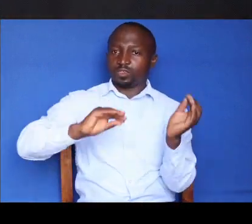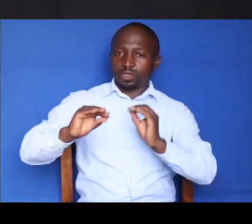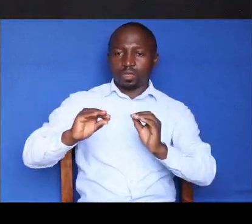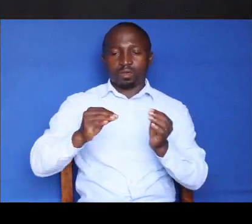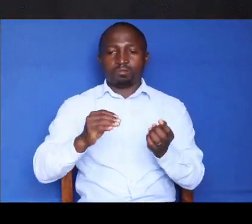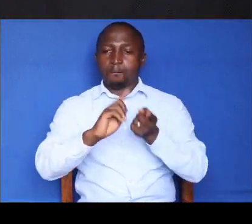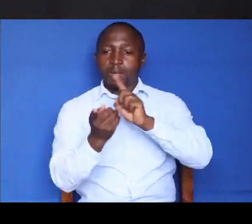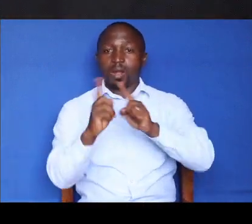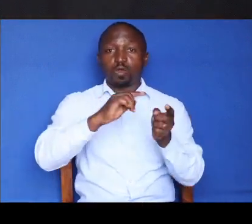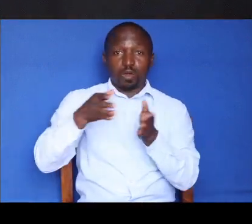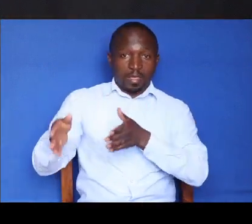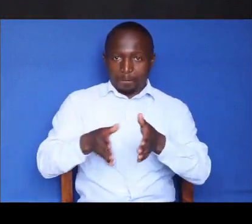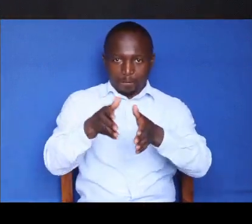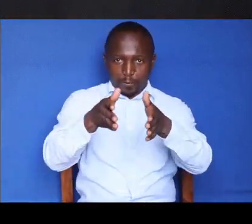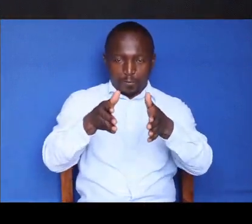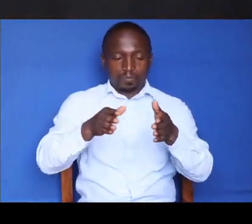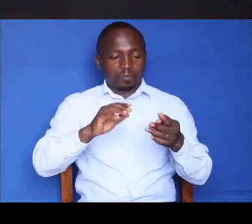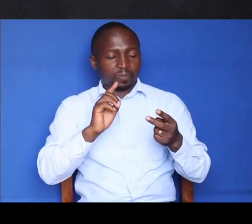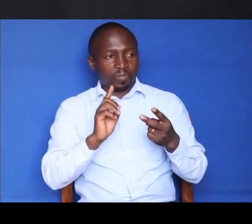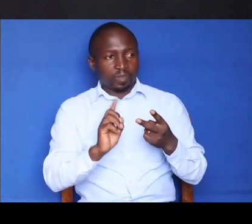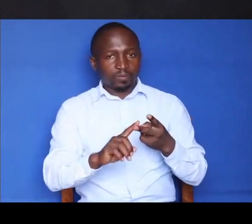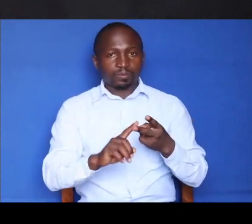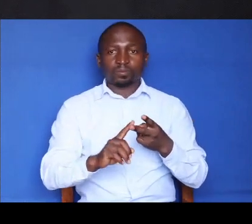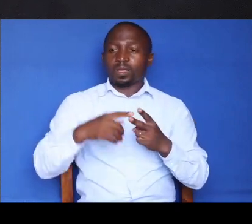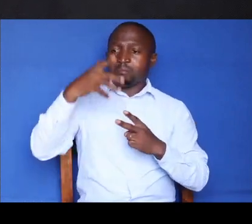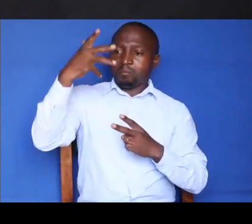of the factors influencing river rejuvenation.